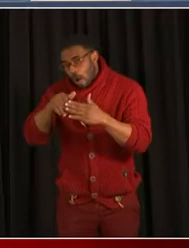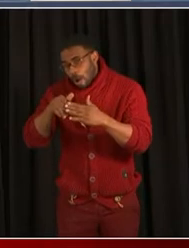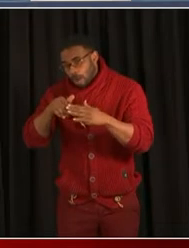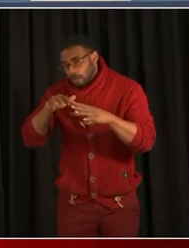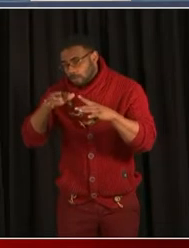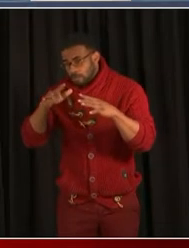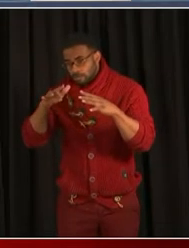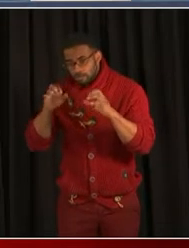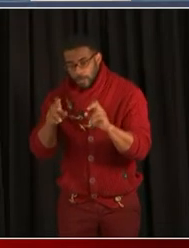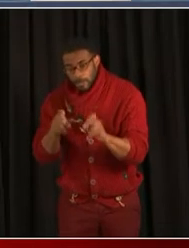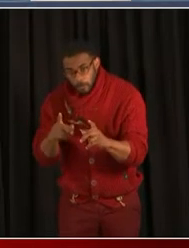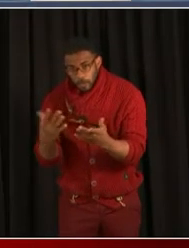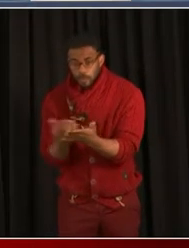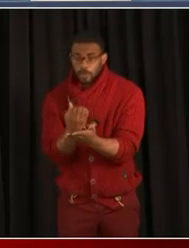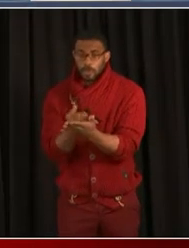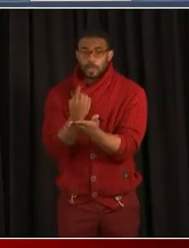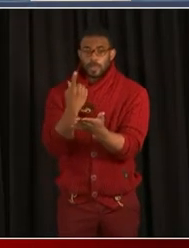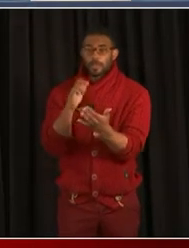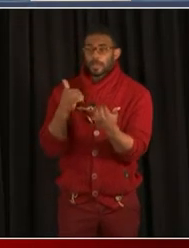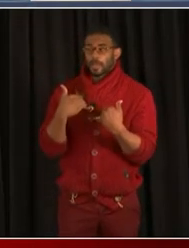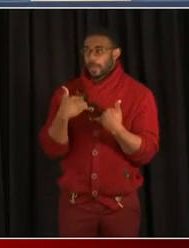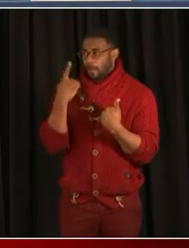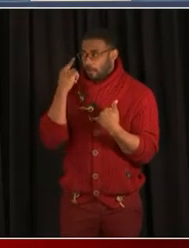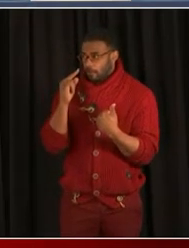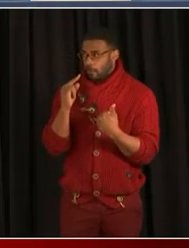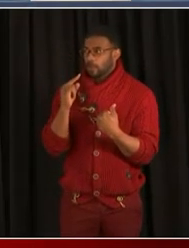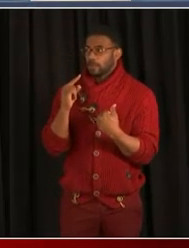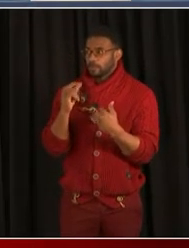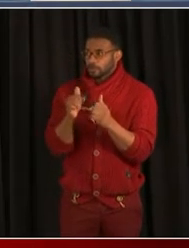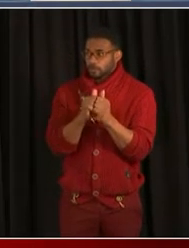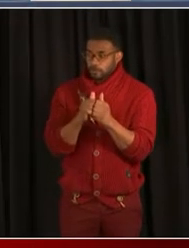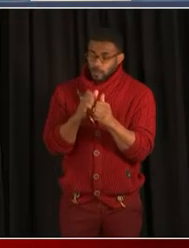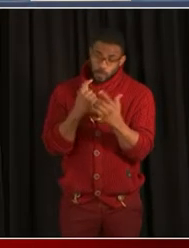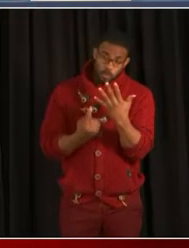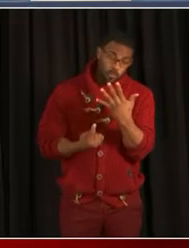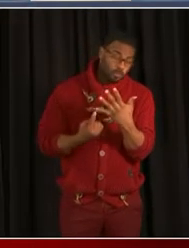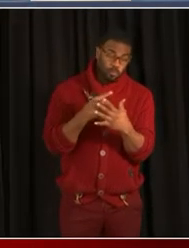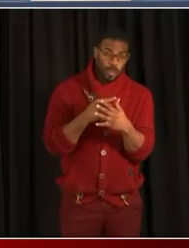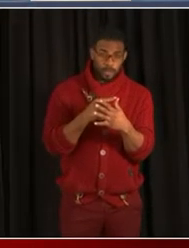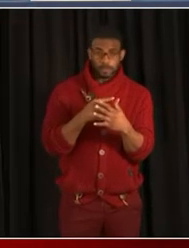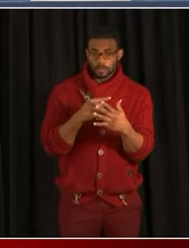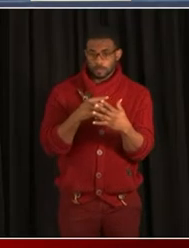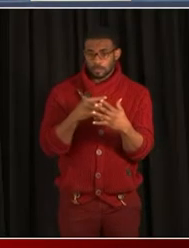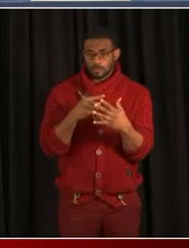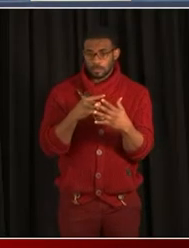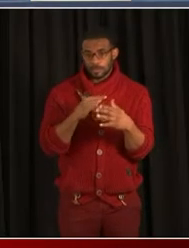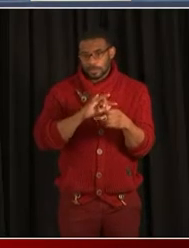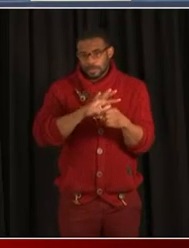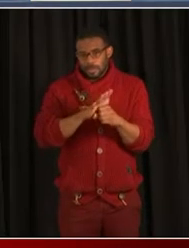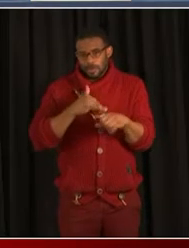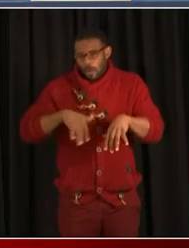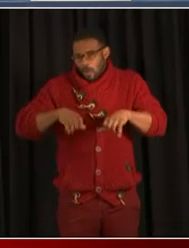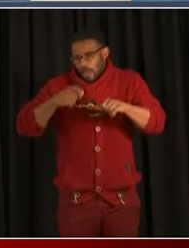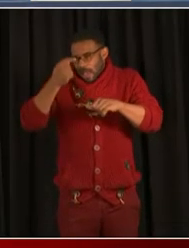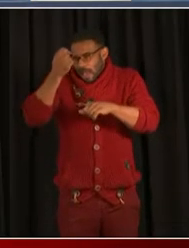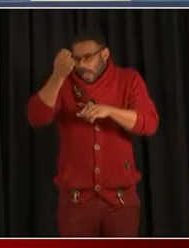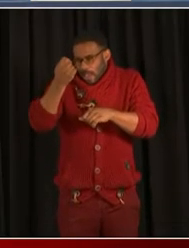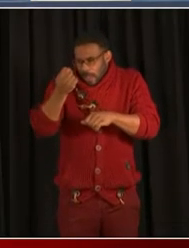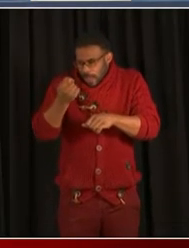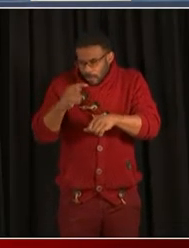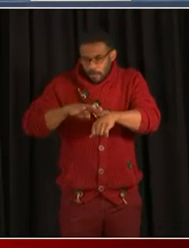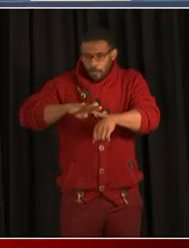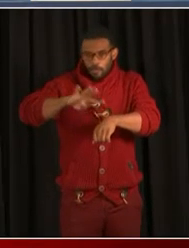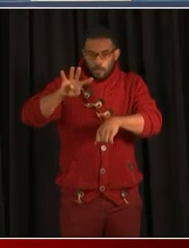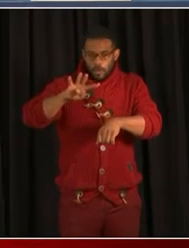all the opportunities that we have to work together throughout the pandemic. We've been hosting these every Tuesday at 4